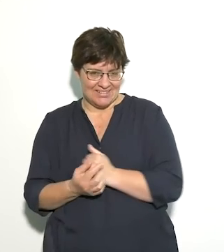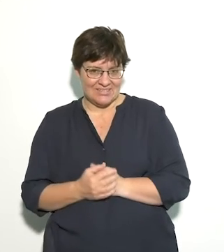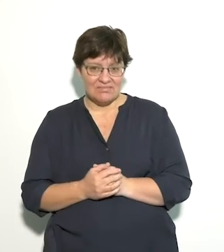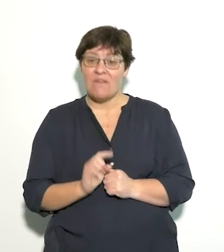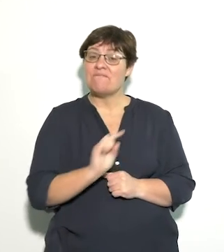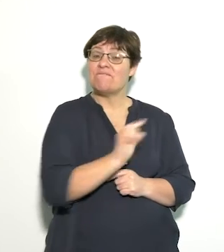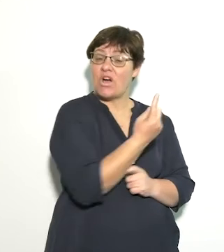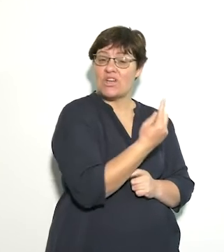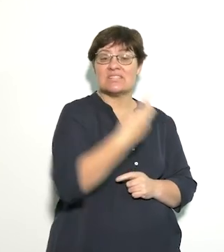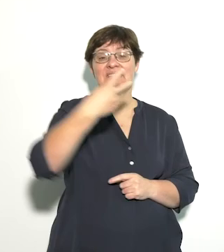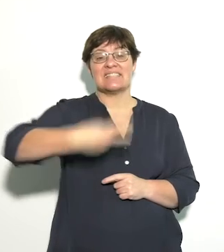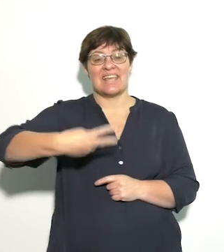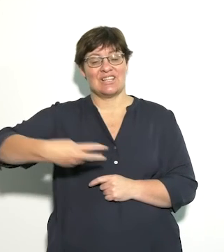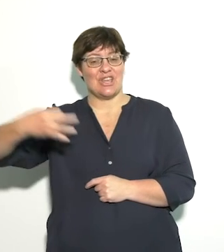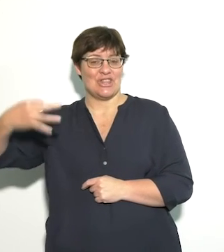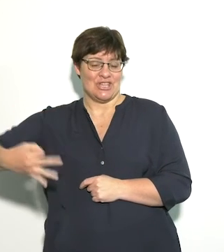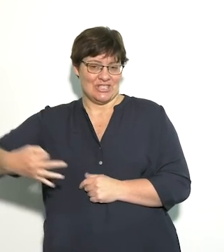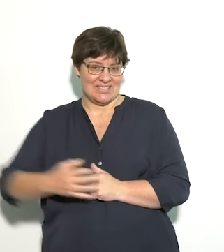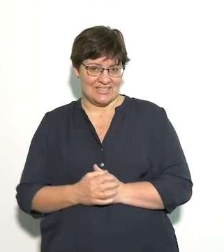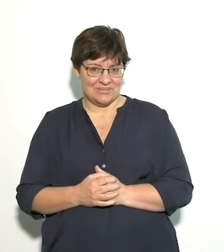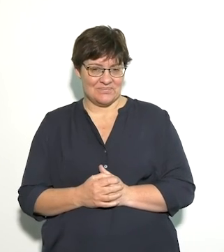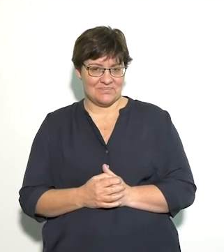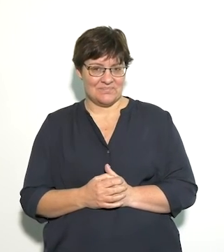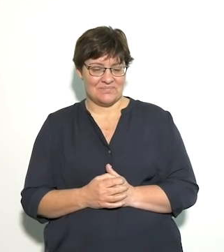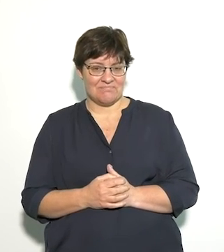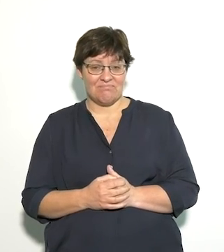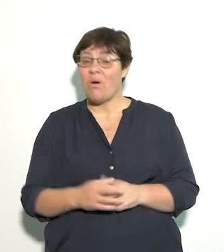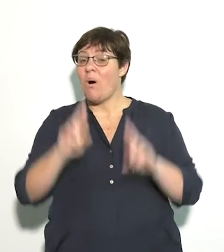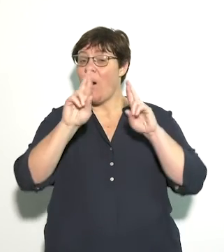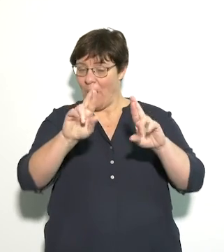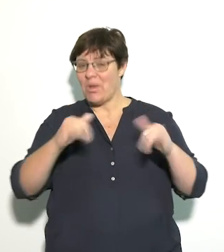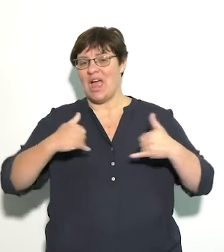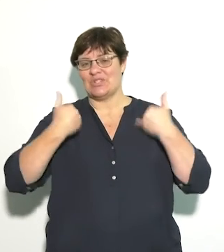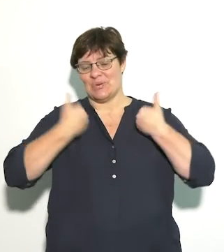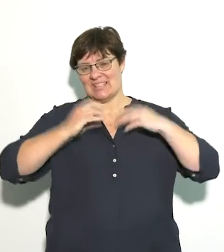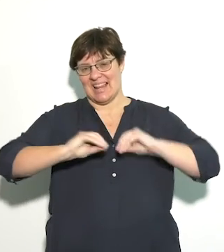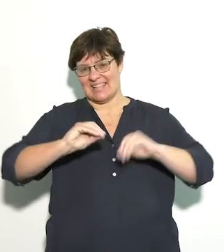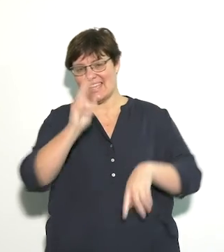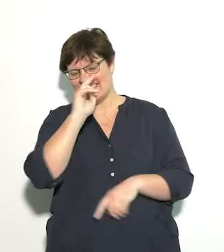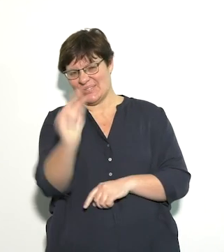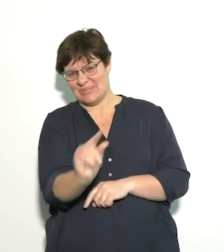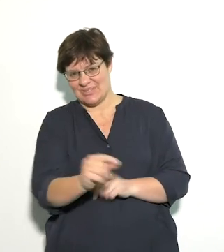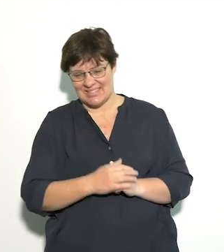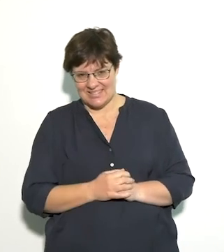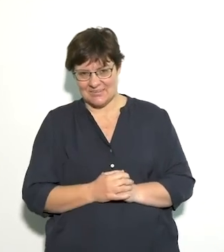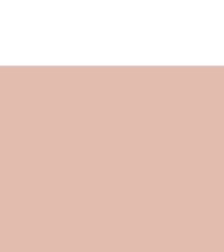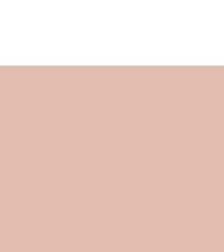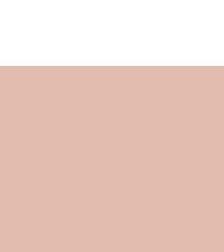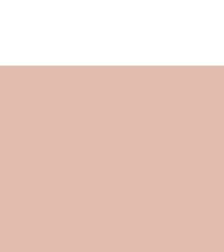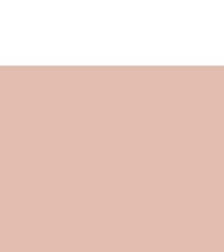What happened first, second, and third. I hope you enjoyed the lesson. See you soon.